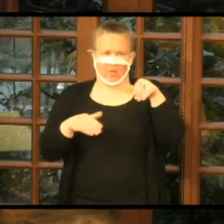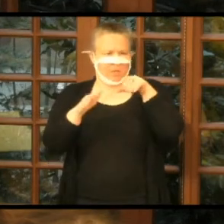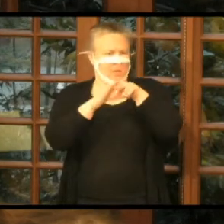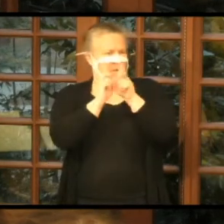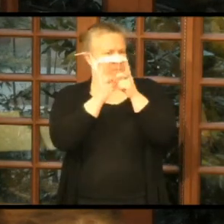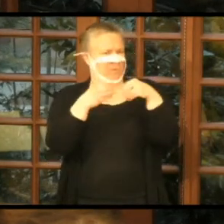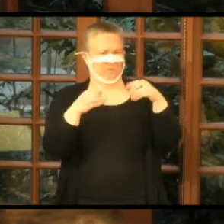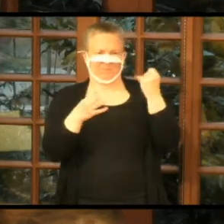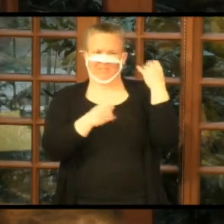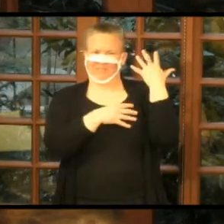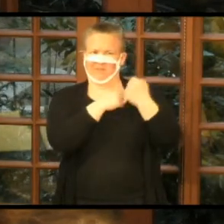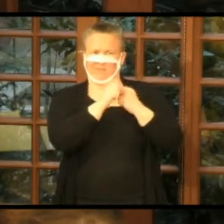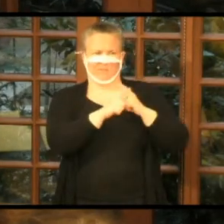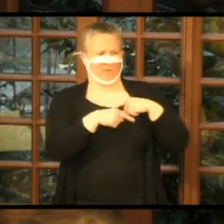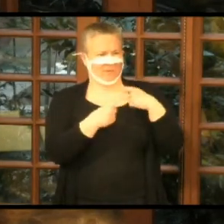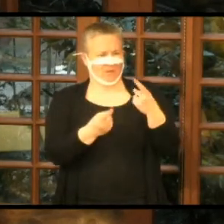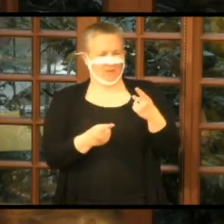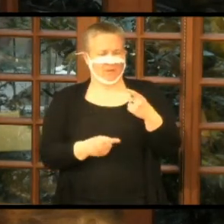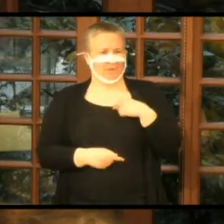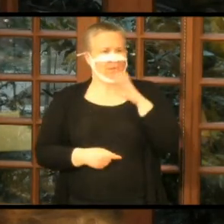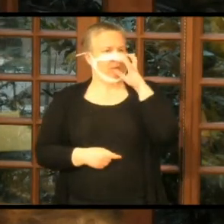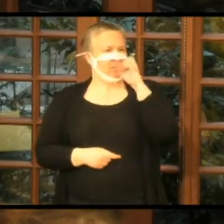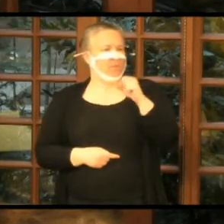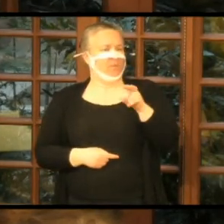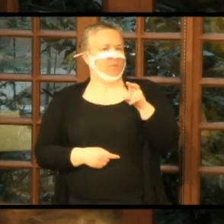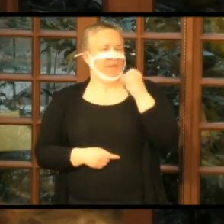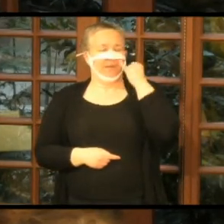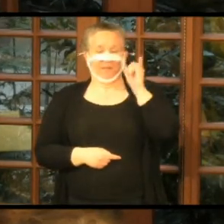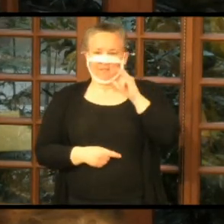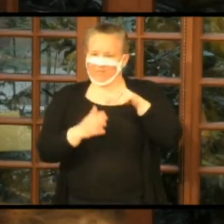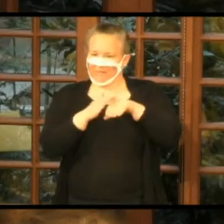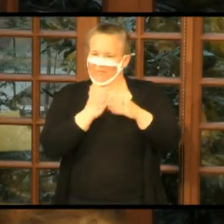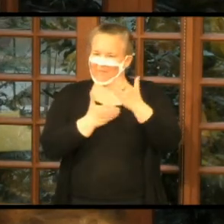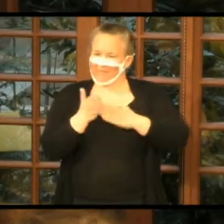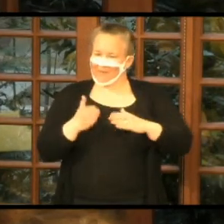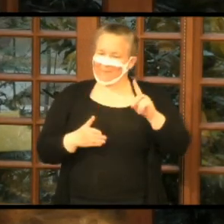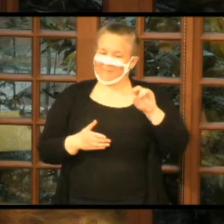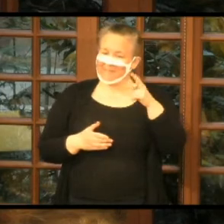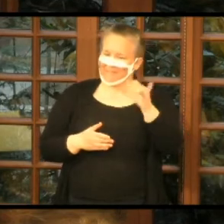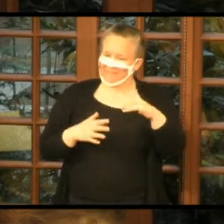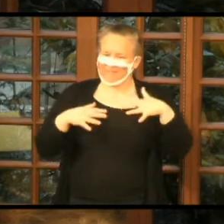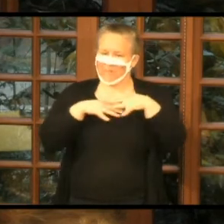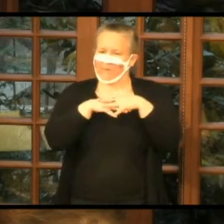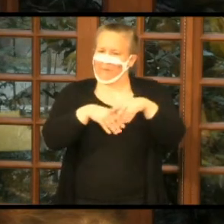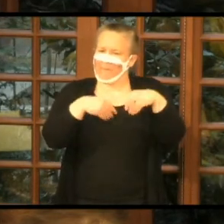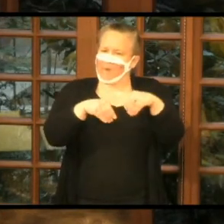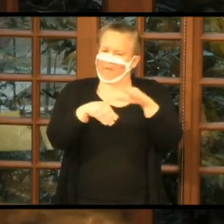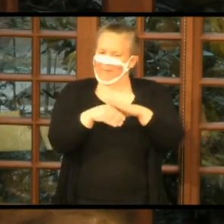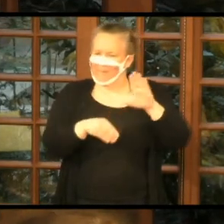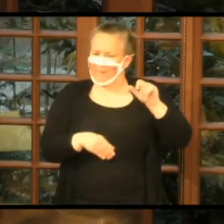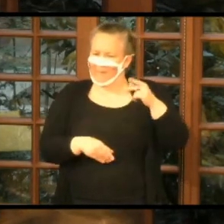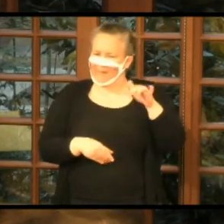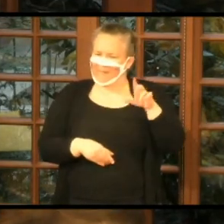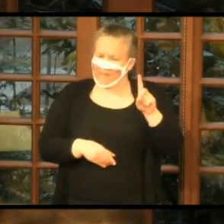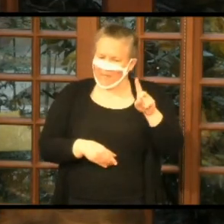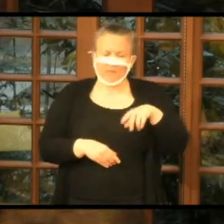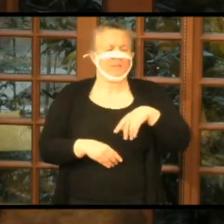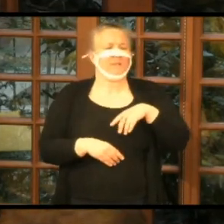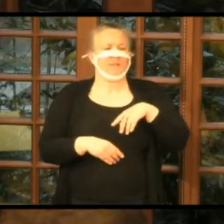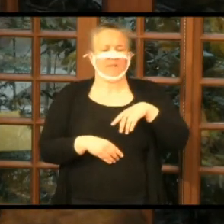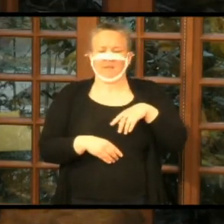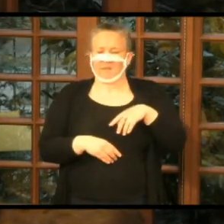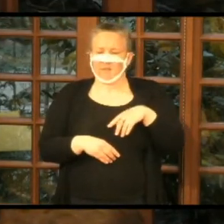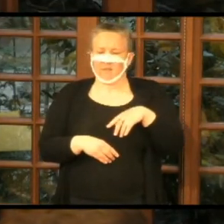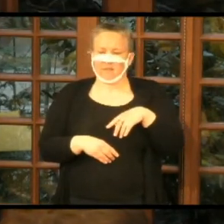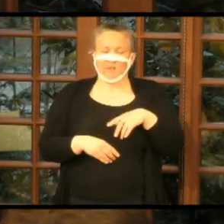store in years, and it was breathtaking, as if she'd entered some dusty, crowded market in Baghdad. She fiddled with